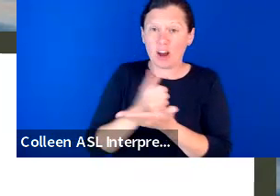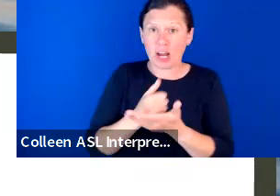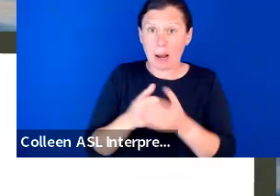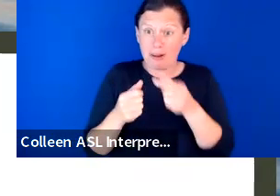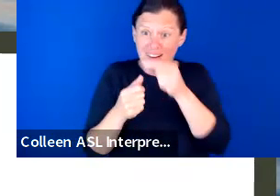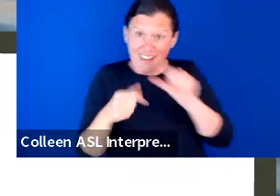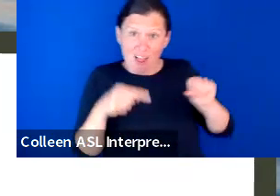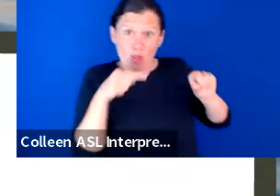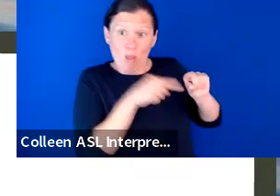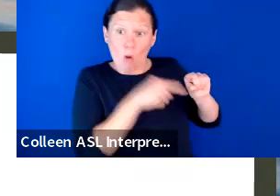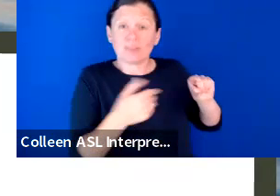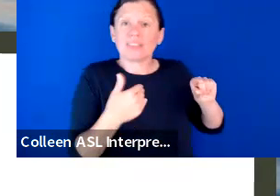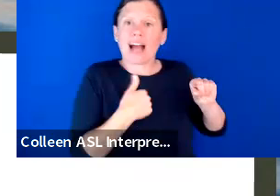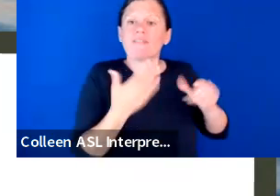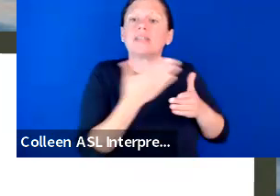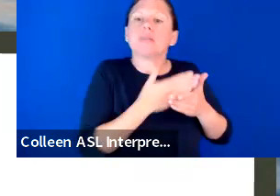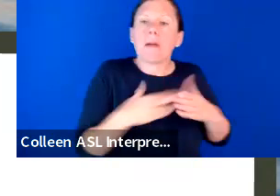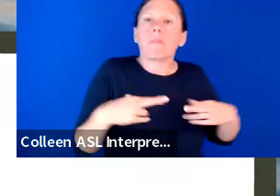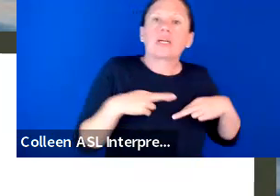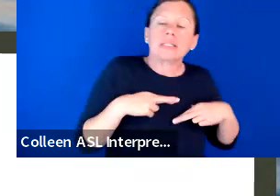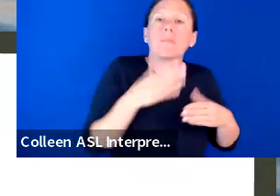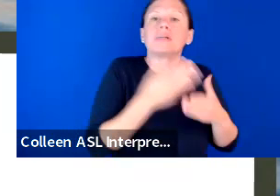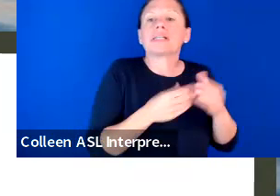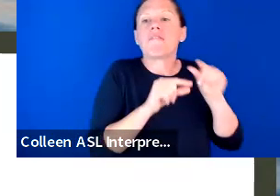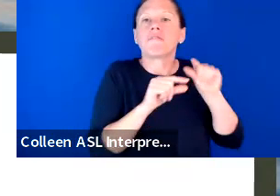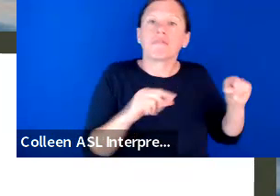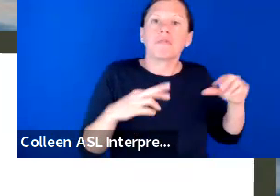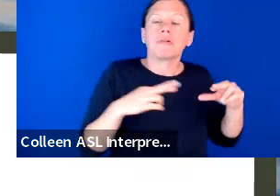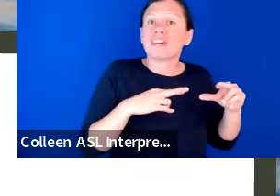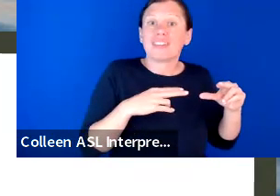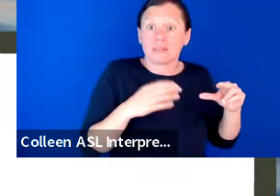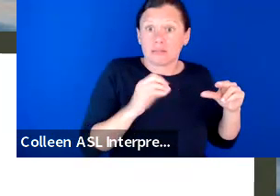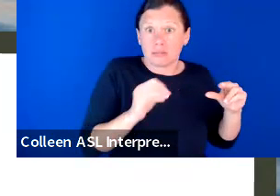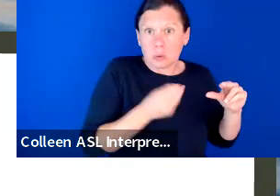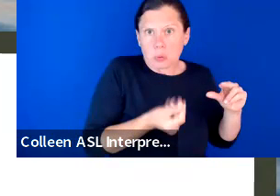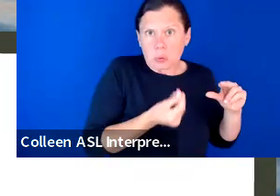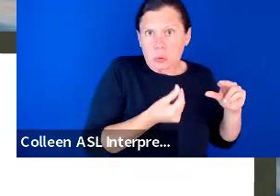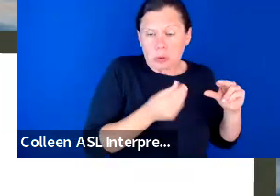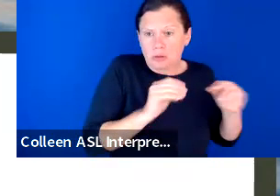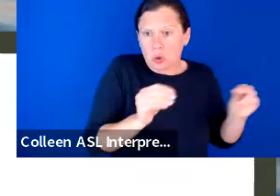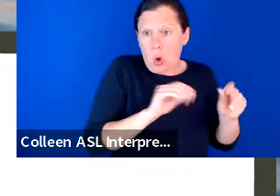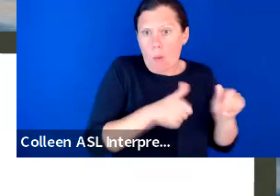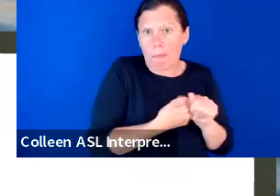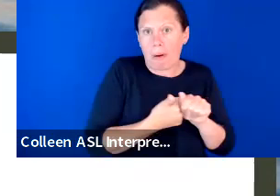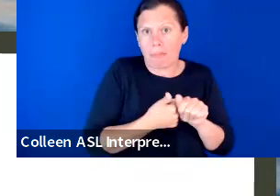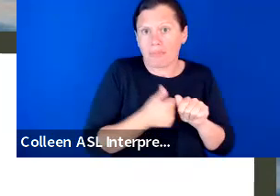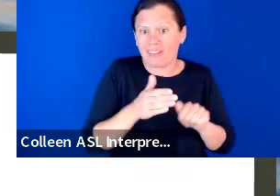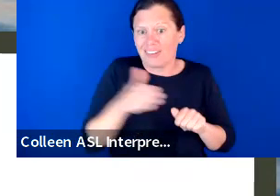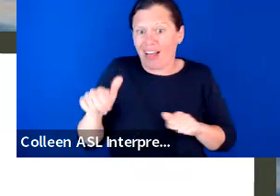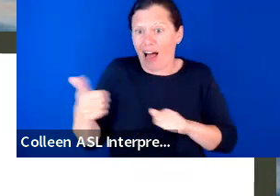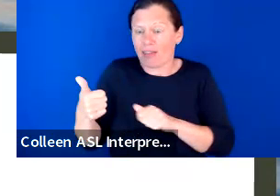no projected retirement income from a pension, 401k, or IRA. And